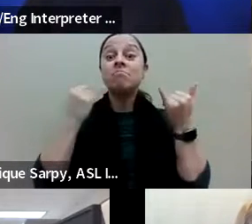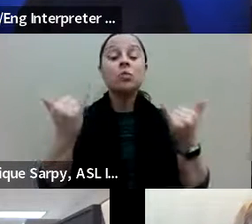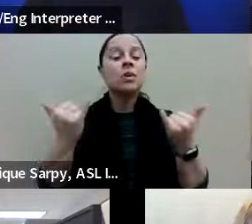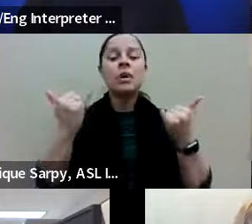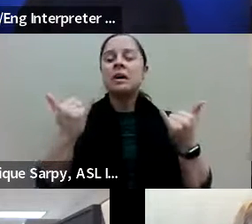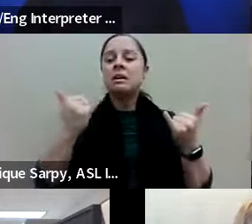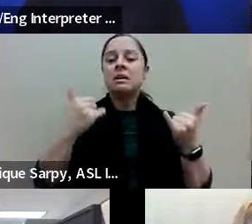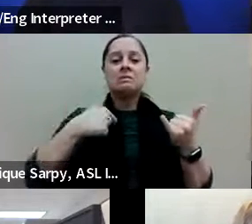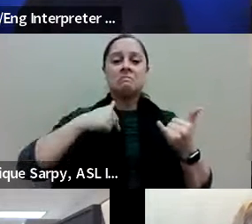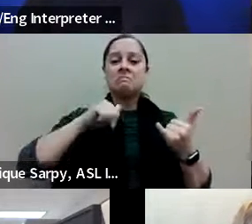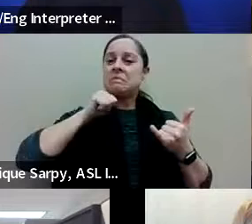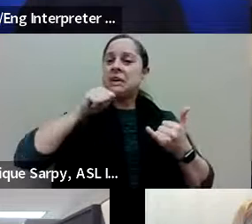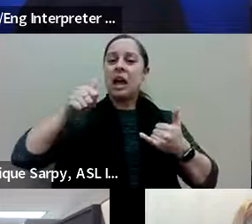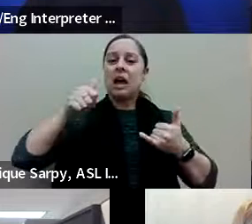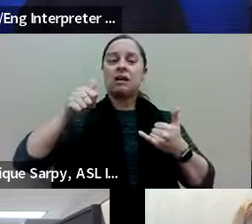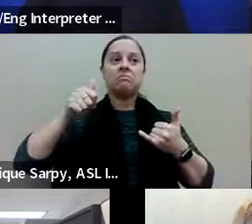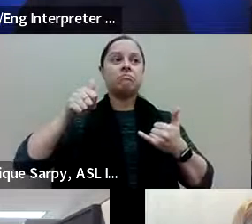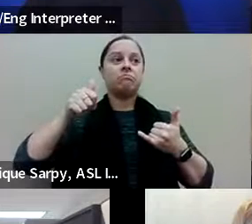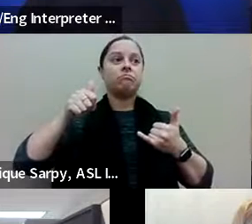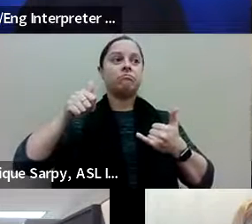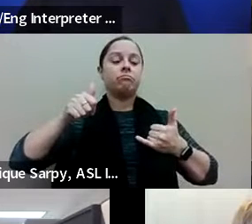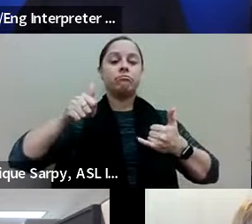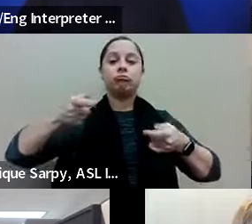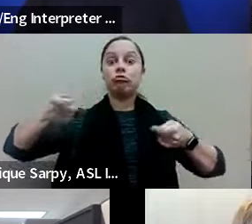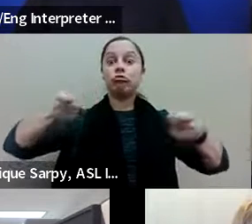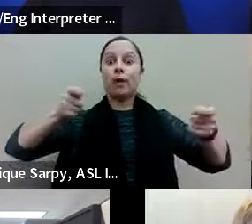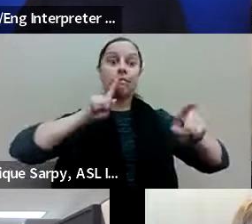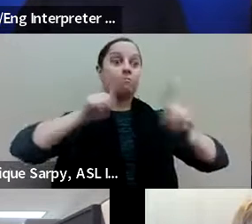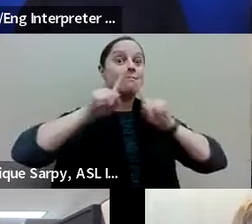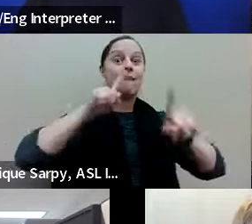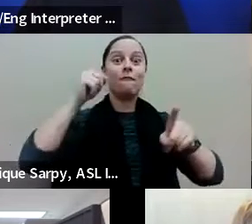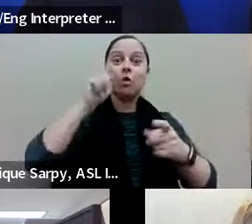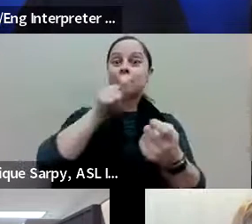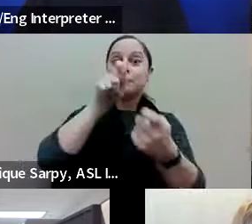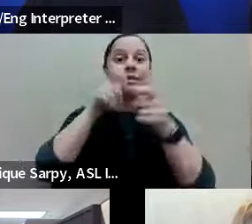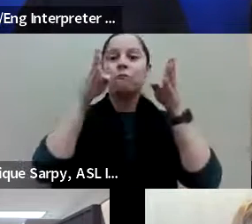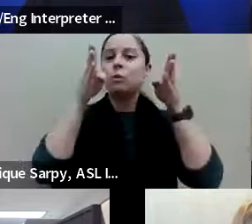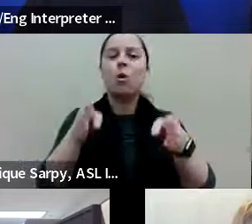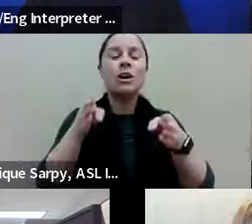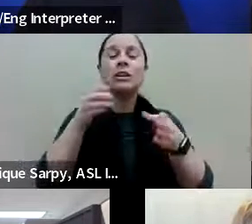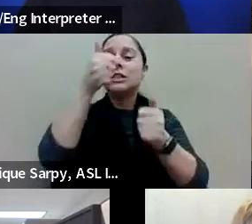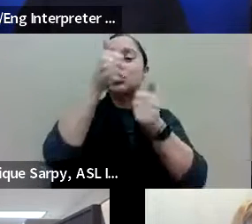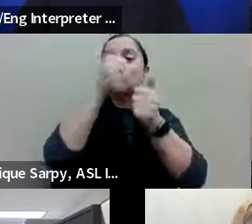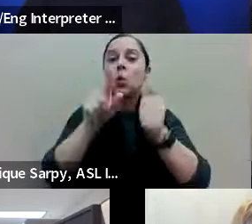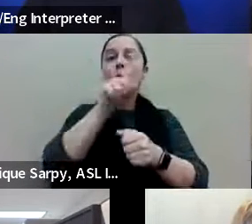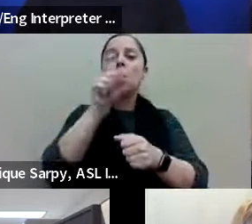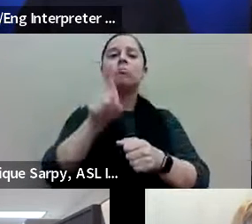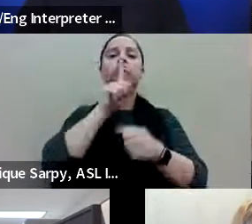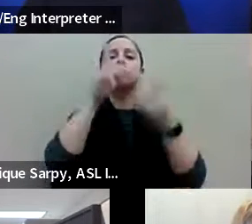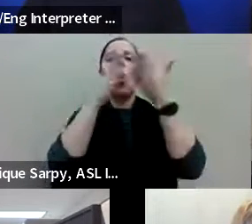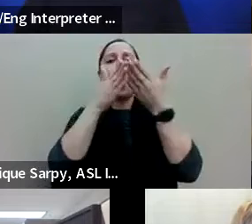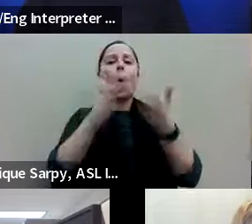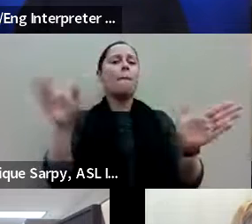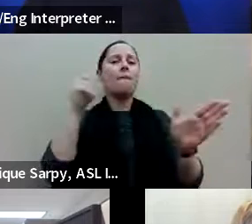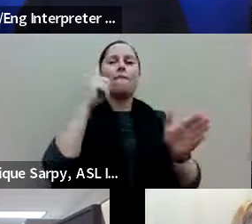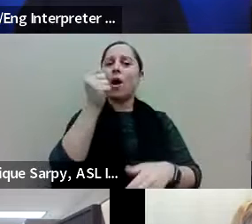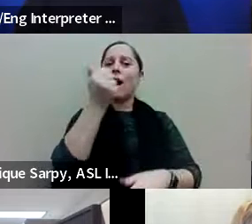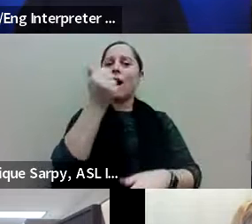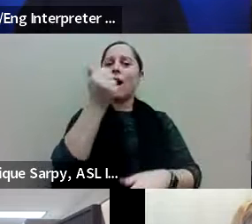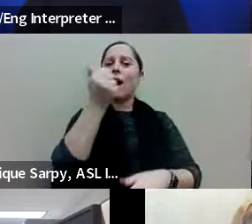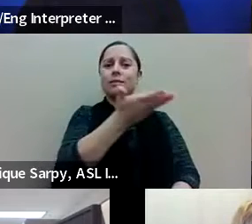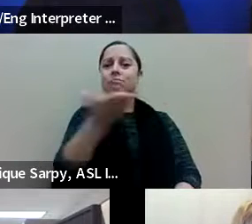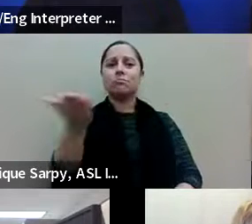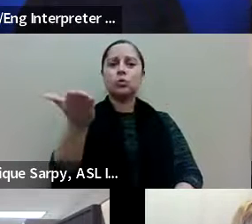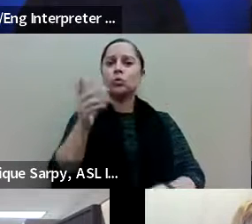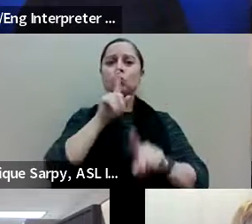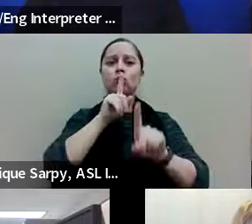be directing questions to any specific person. Each question is just sort of open for any of you to respond